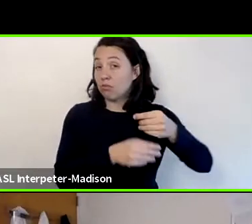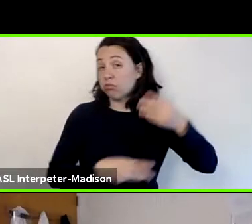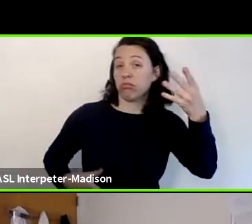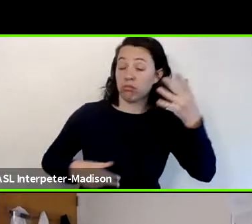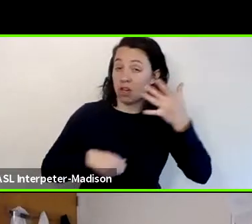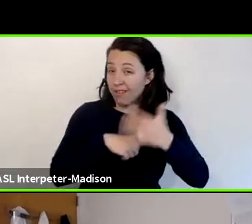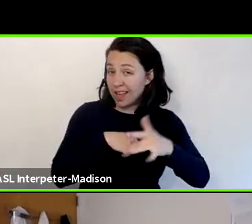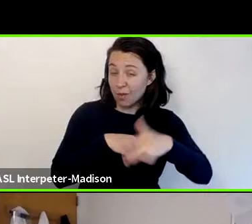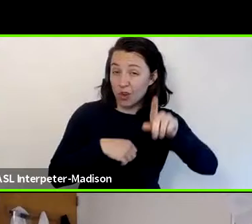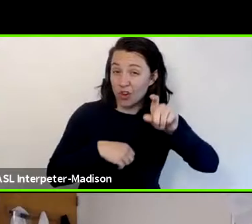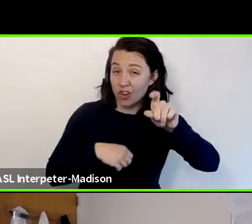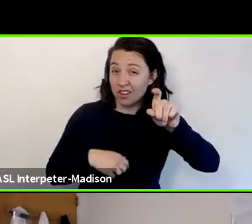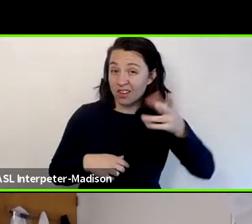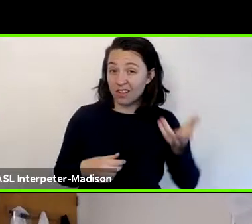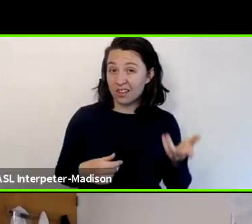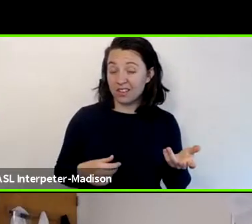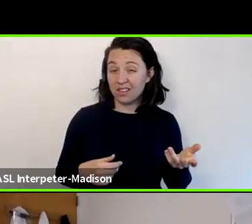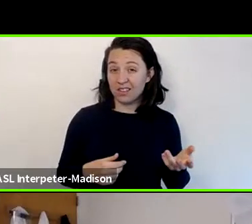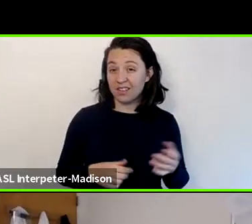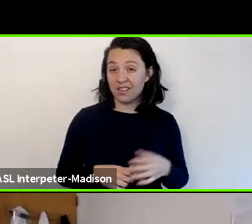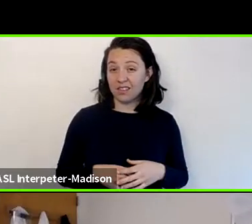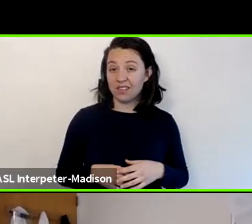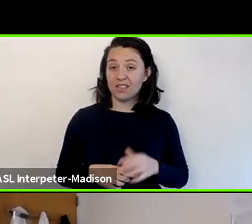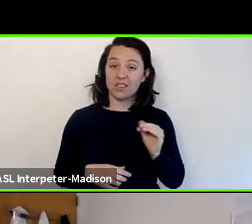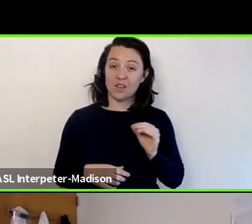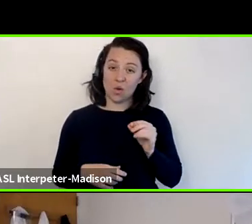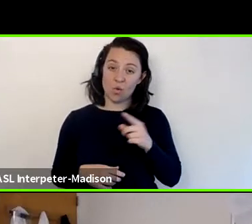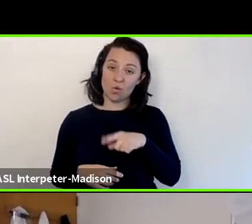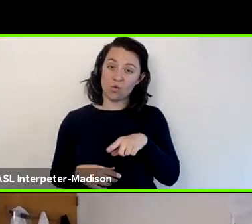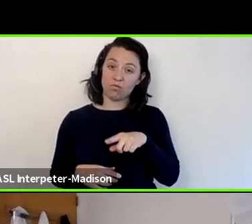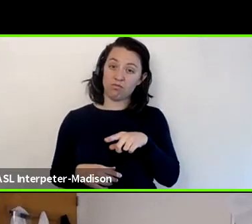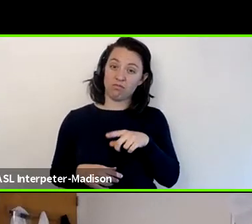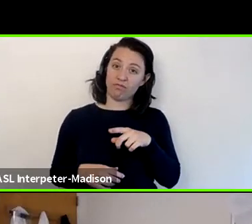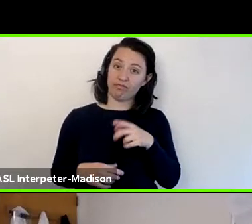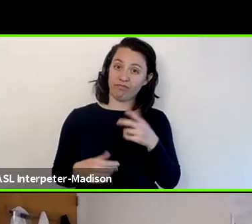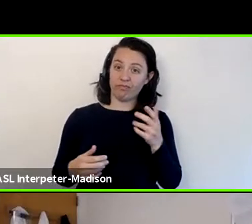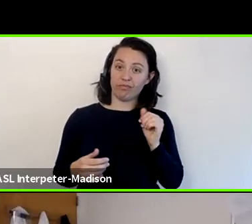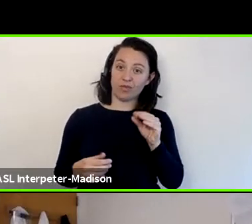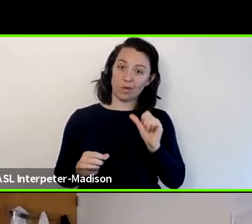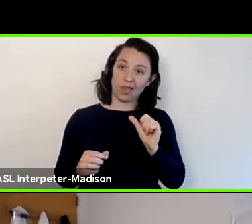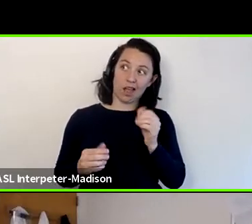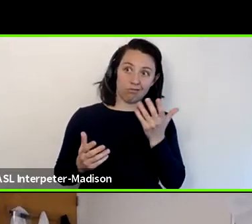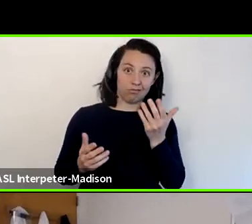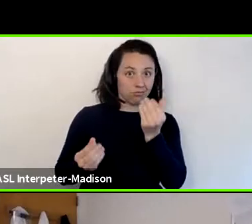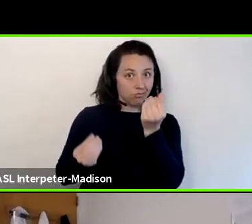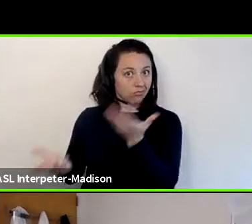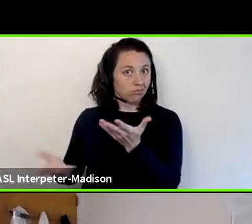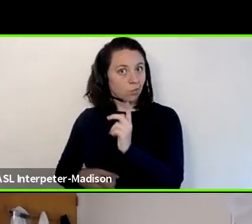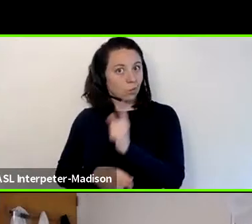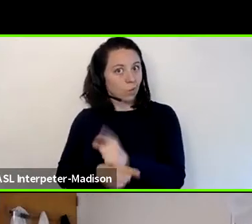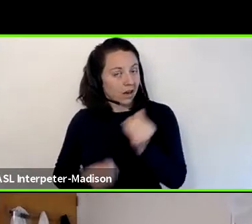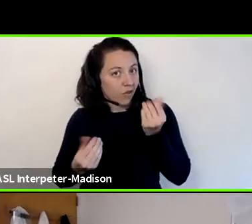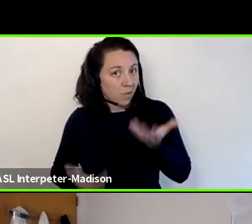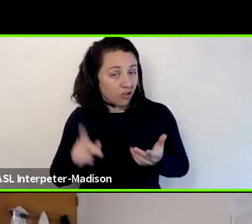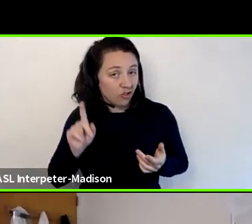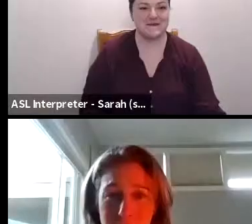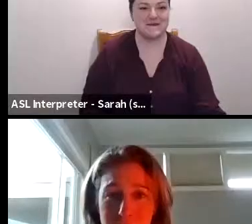can click on that as an option so they can get the information they need? I'll pause there.